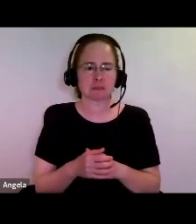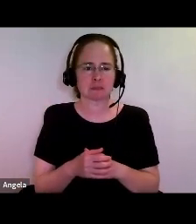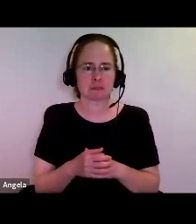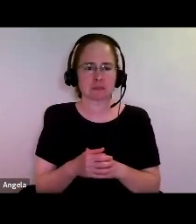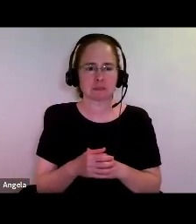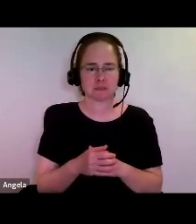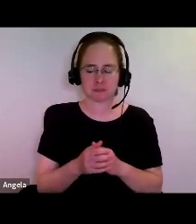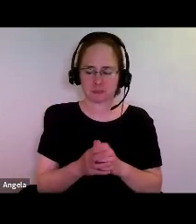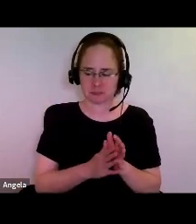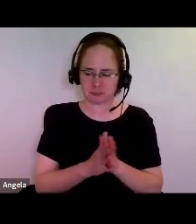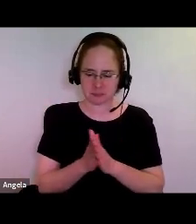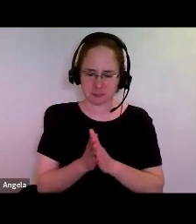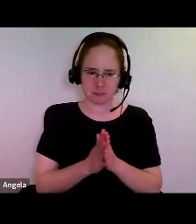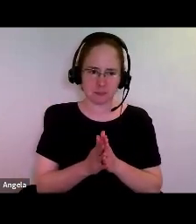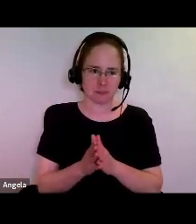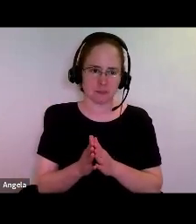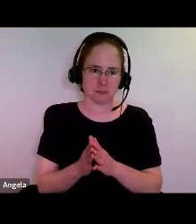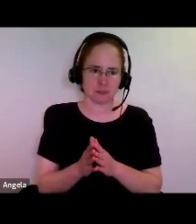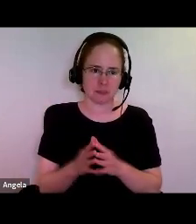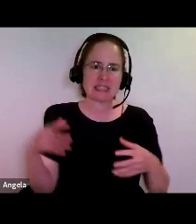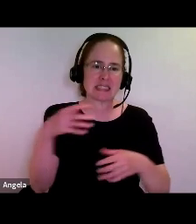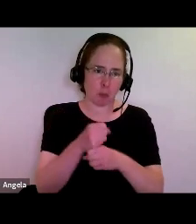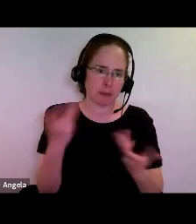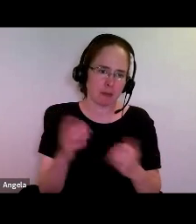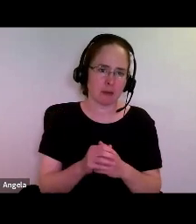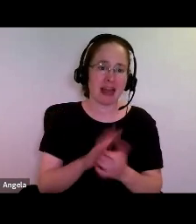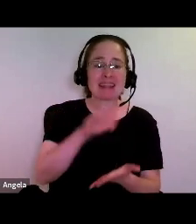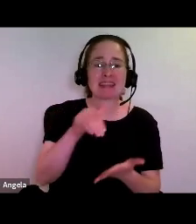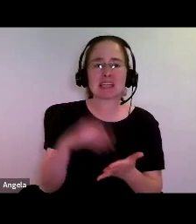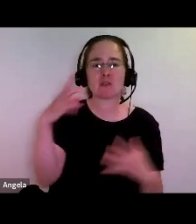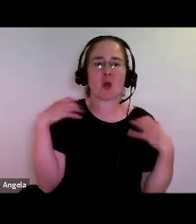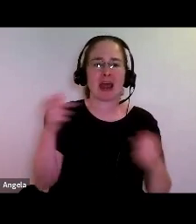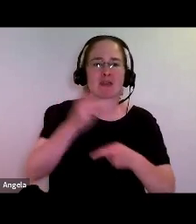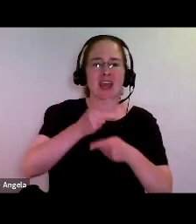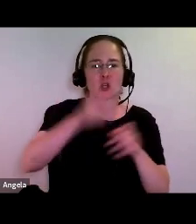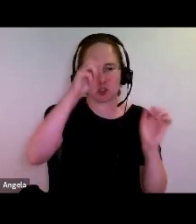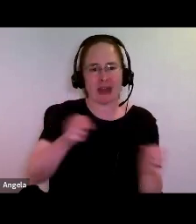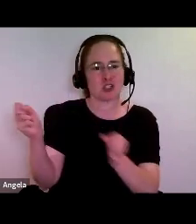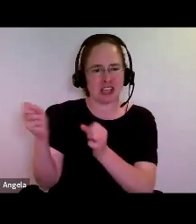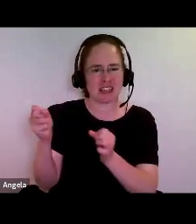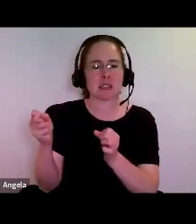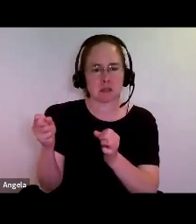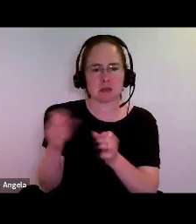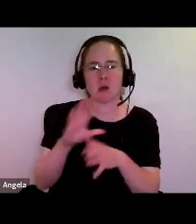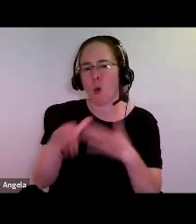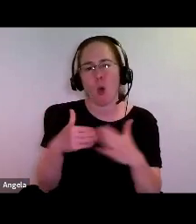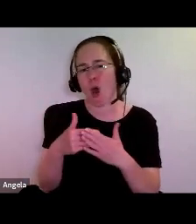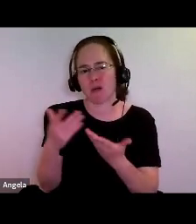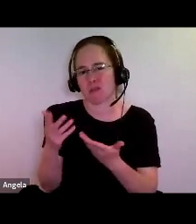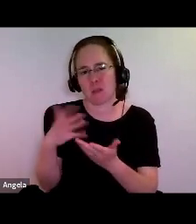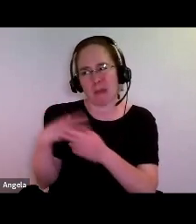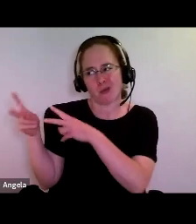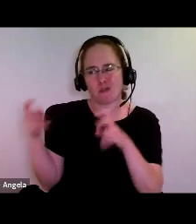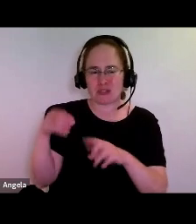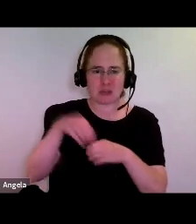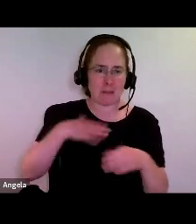please. So summary, the Center for Healthcare Strategies, and all the references are in my slides. I'm happy to share my